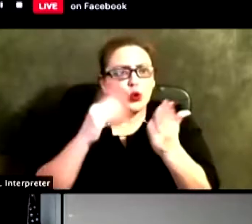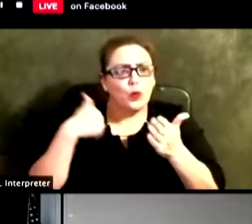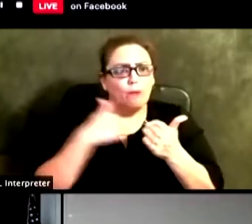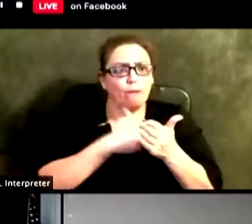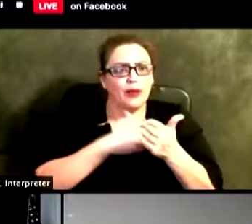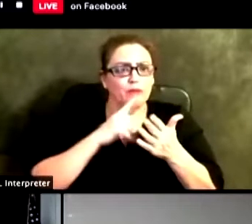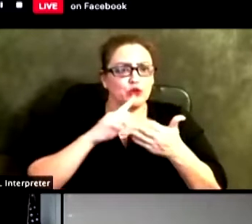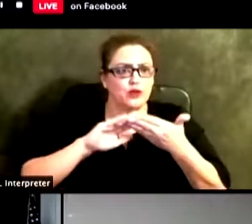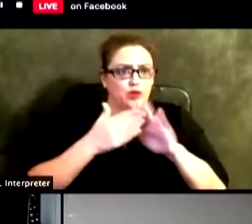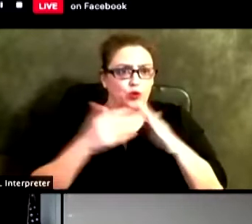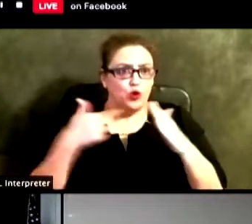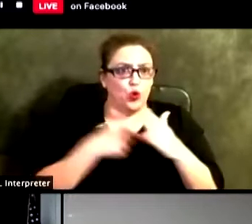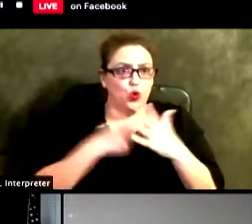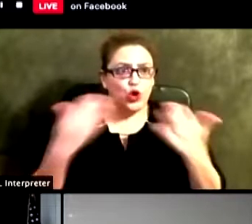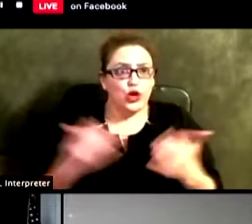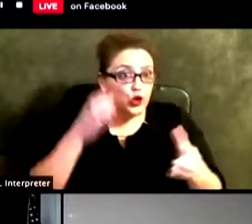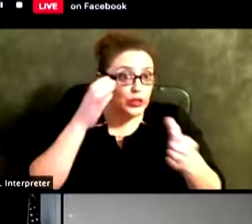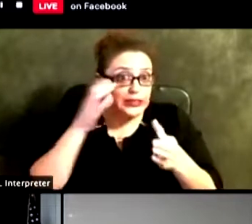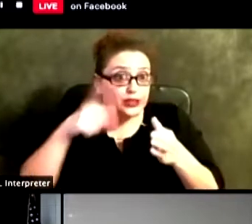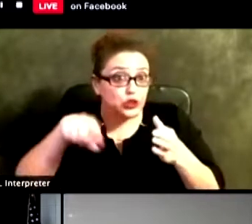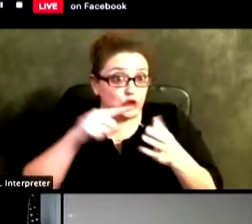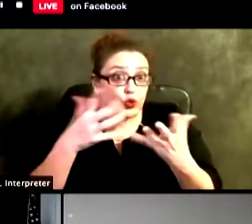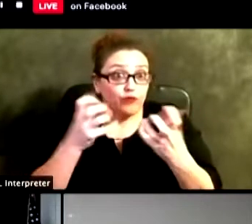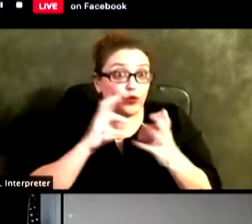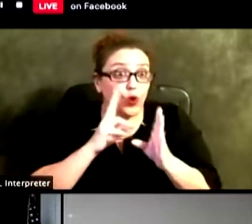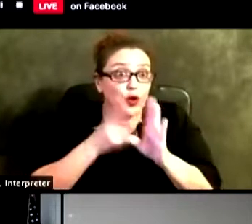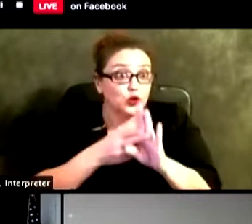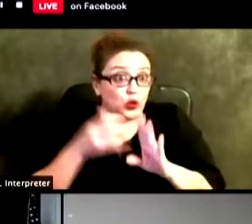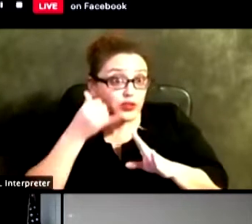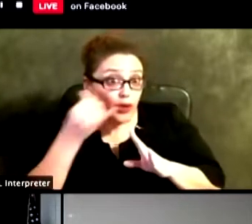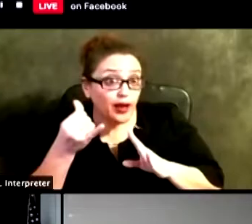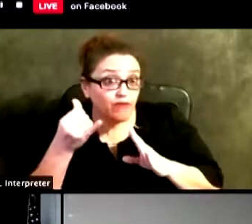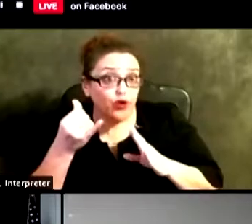you. So if you'd like to join us by phone, you can call us